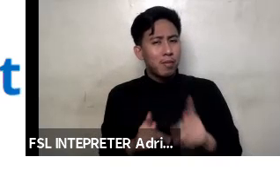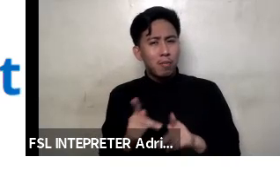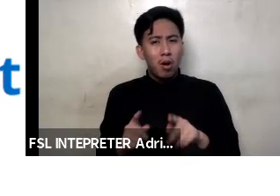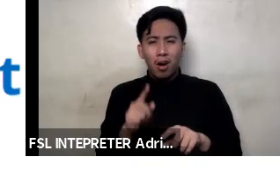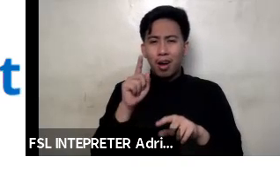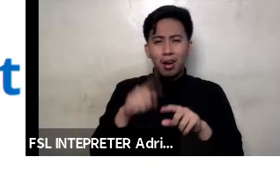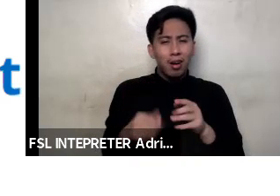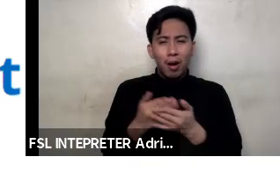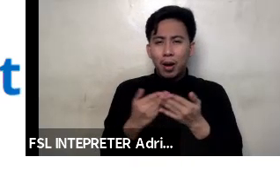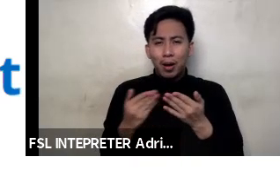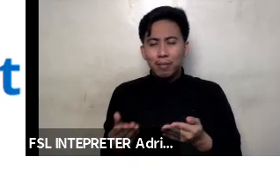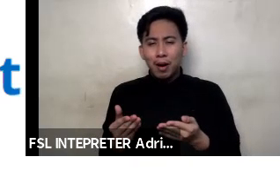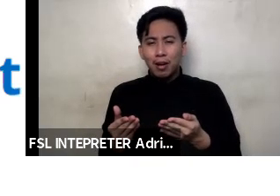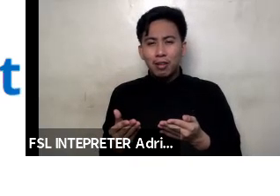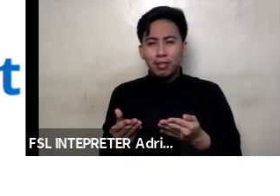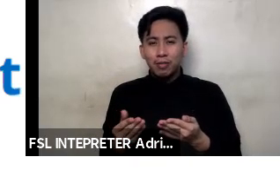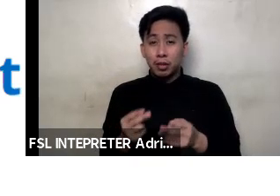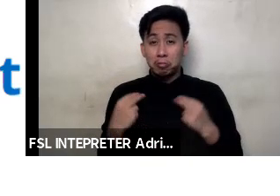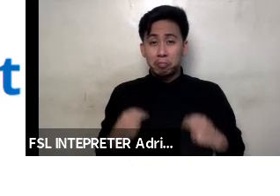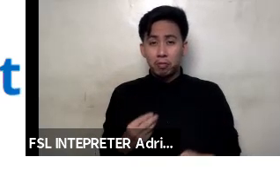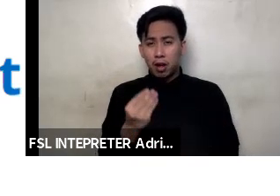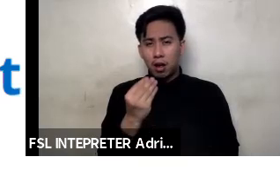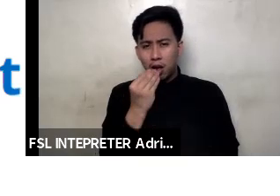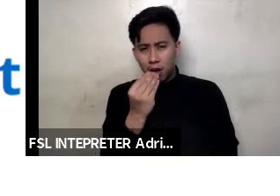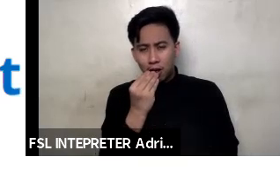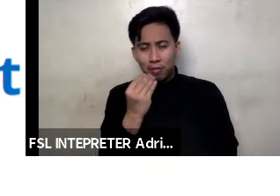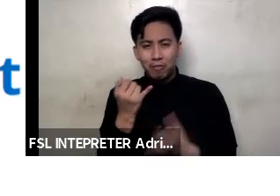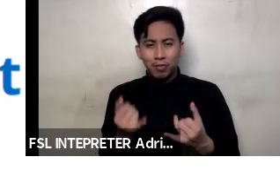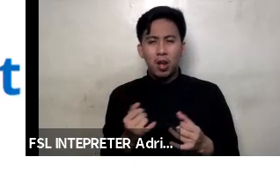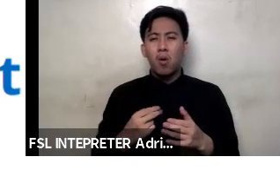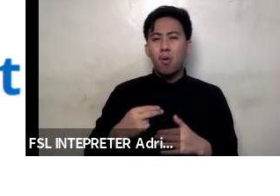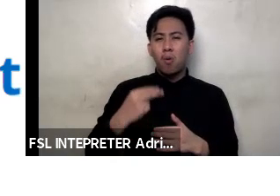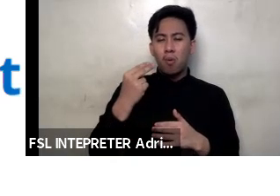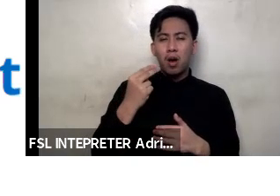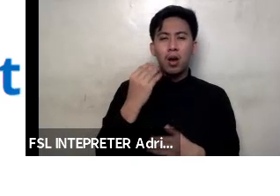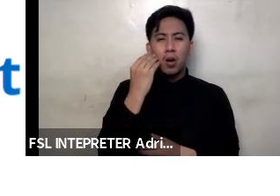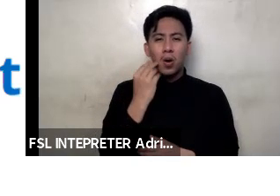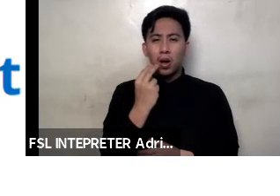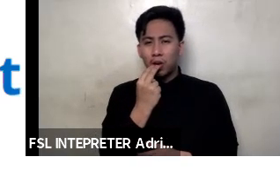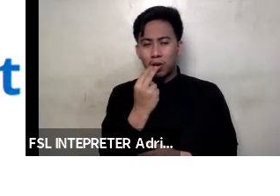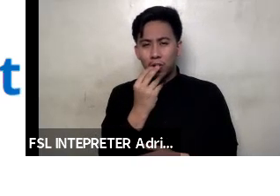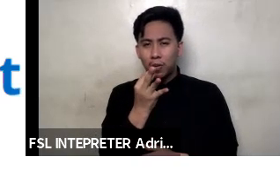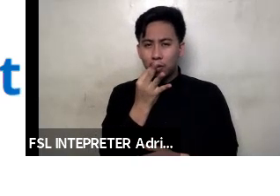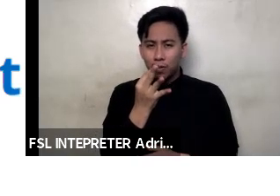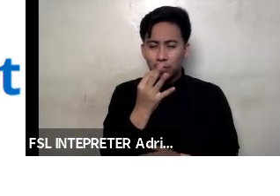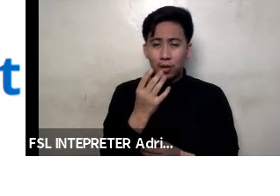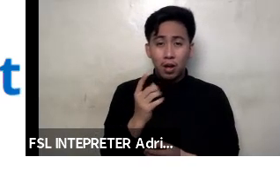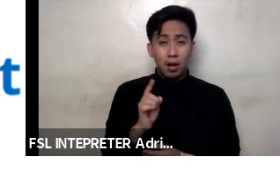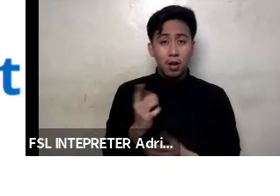nutrient adequate diet. Kaya tumataas na naman ang malnutrition natin. And the biggest chunk of that comes